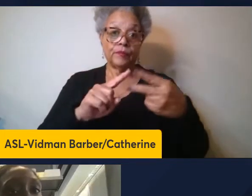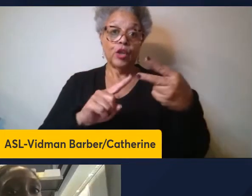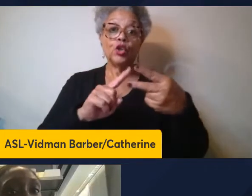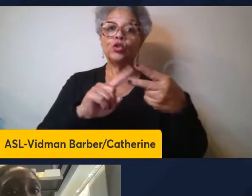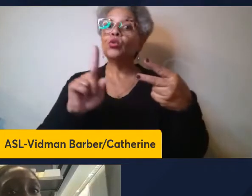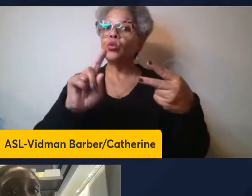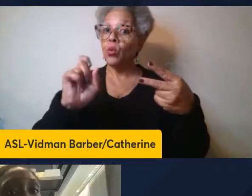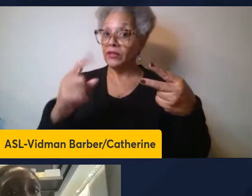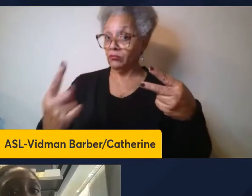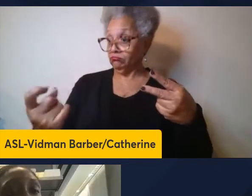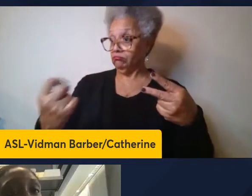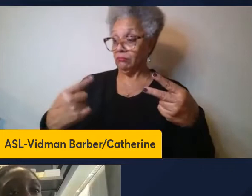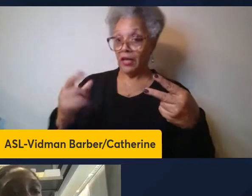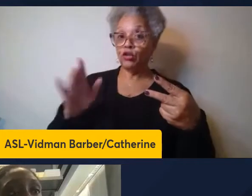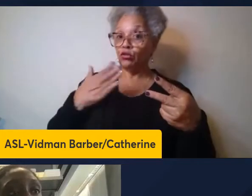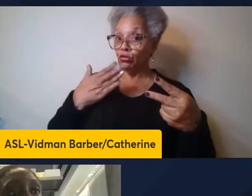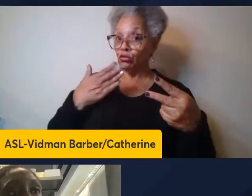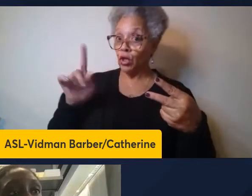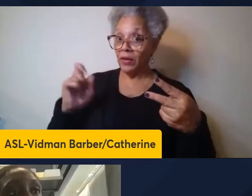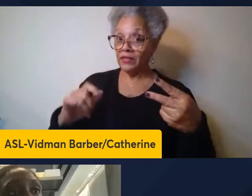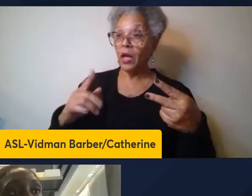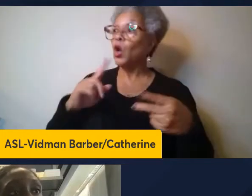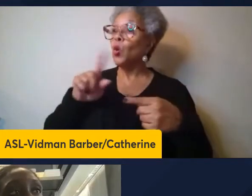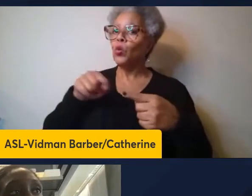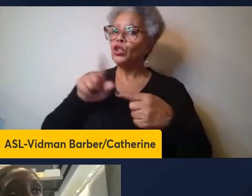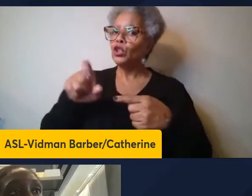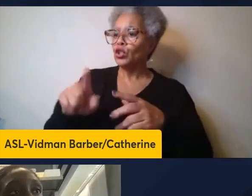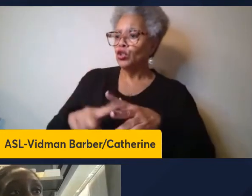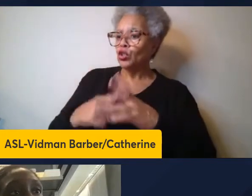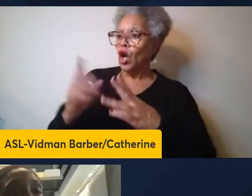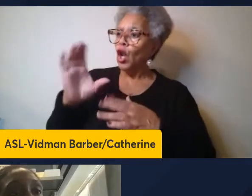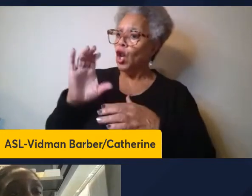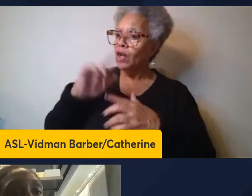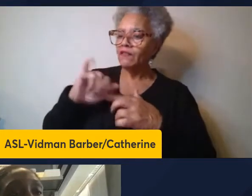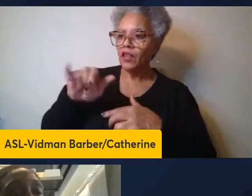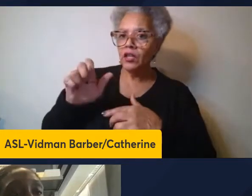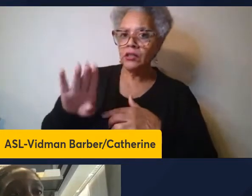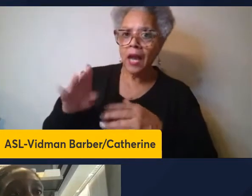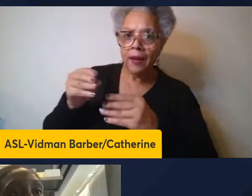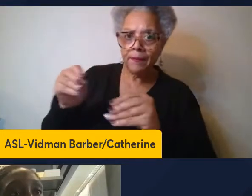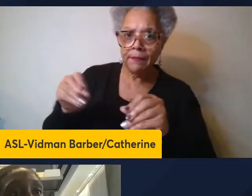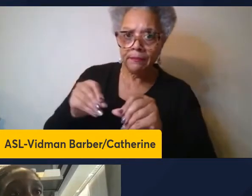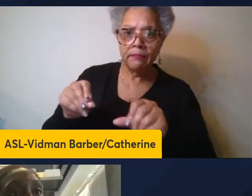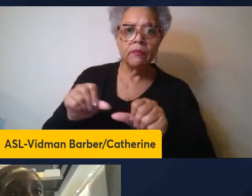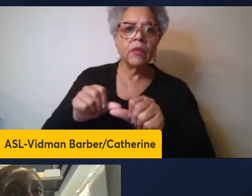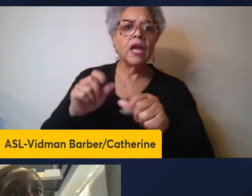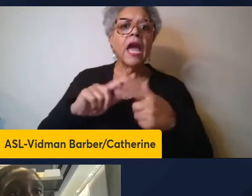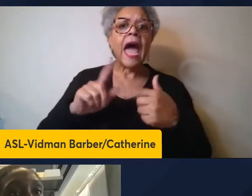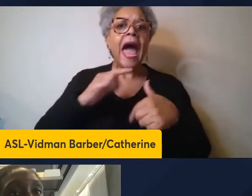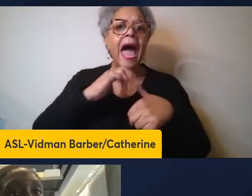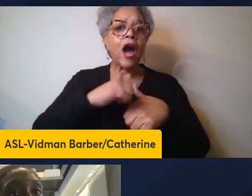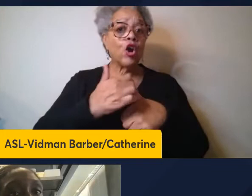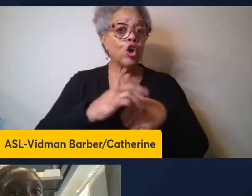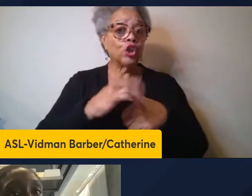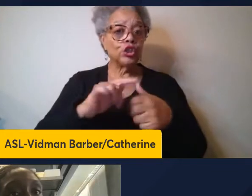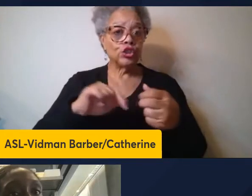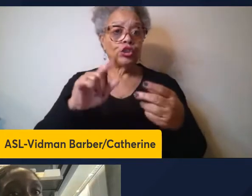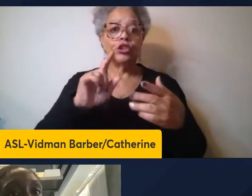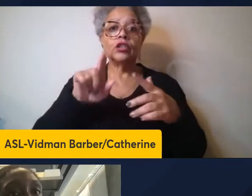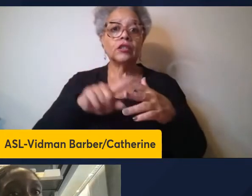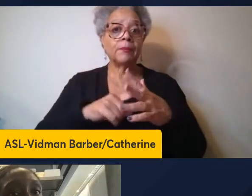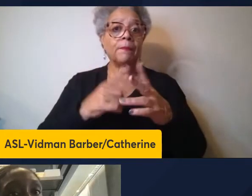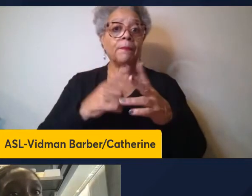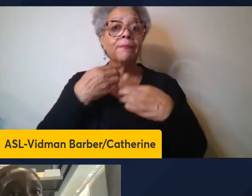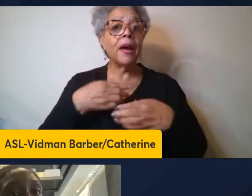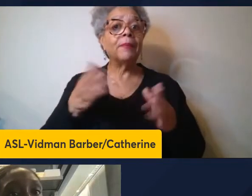asking me. The first question is, when should you start looking at the job market? And the second question is, how early should you probably start thinking about building